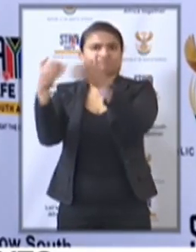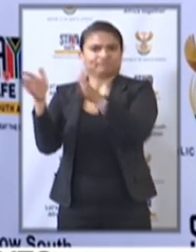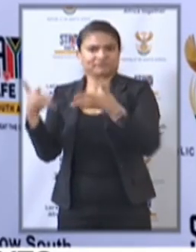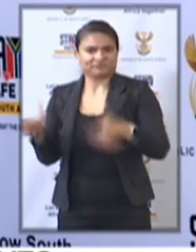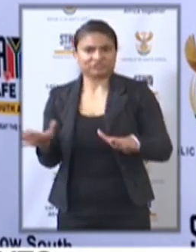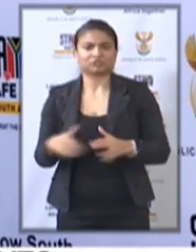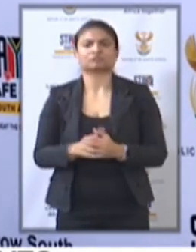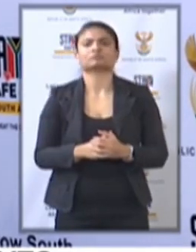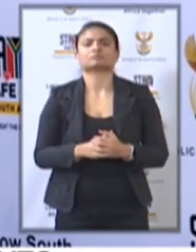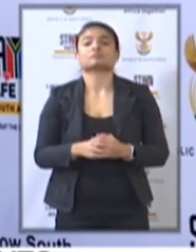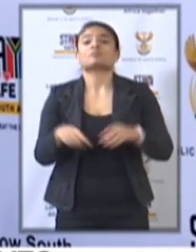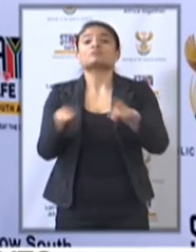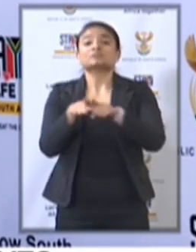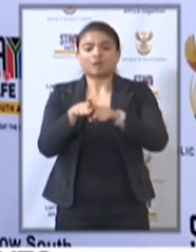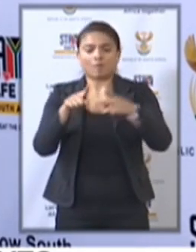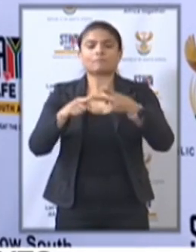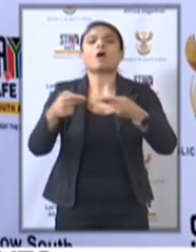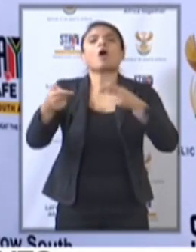residences.